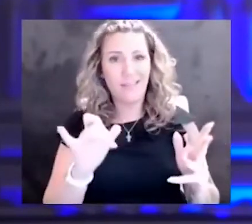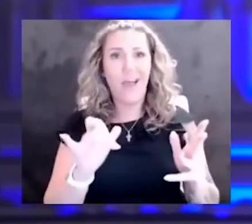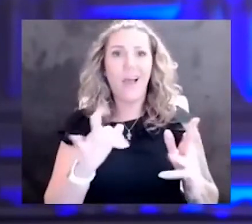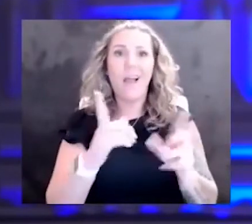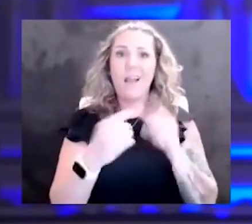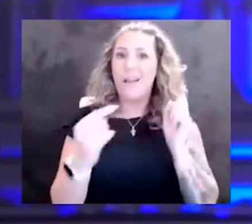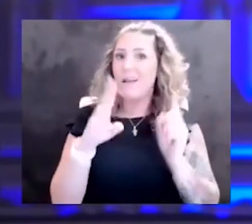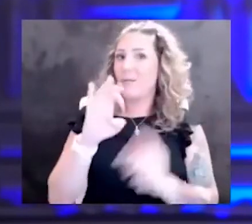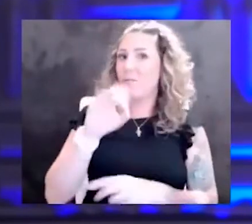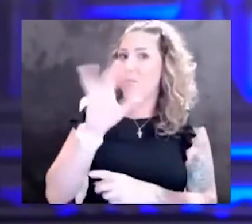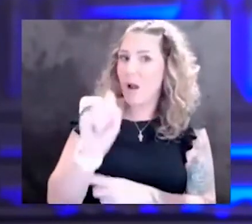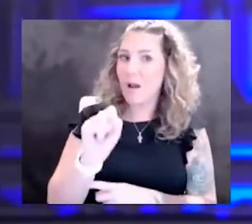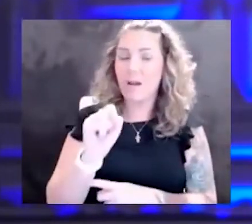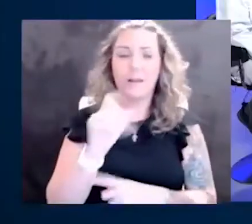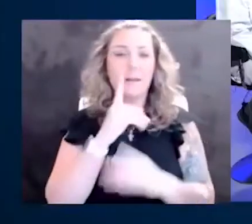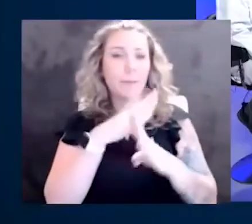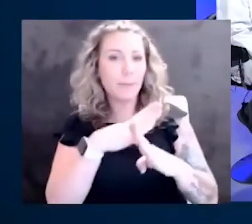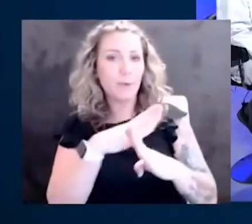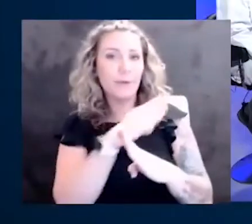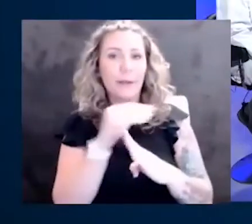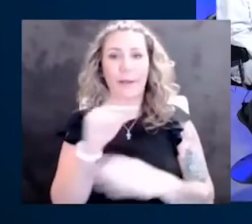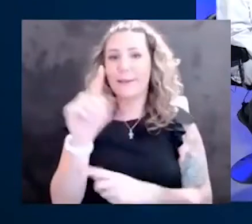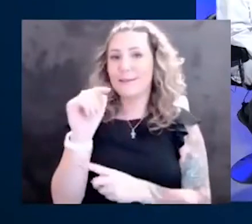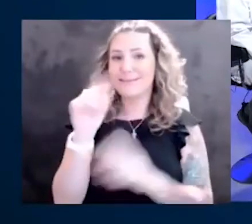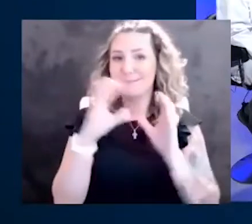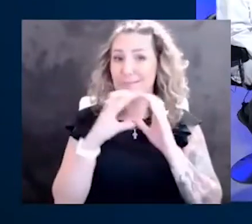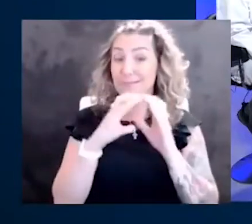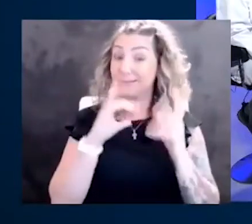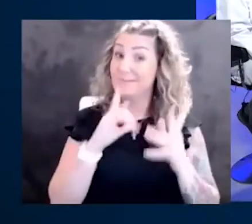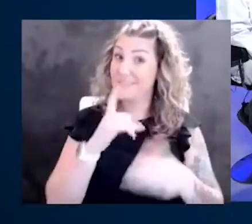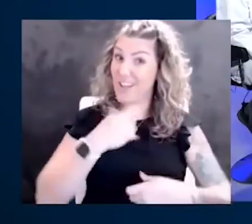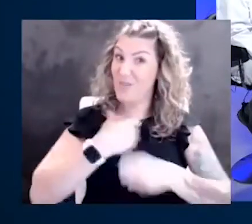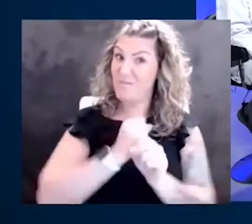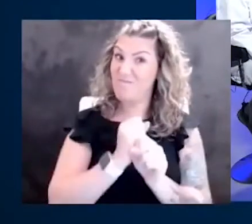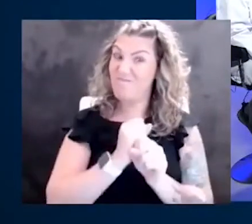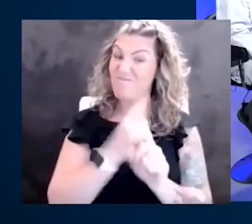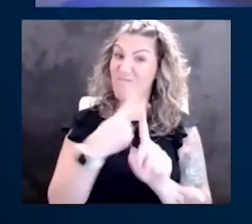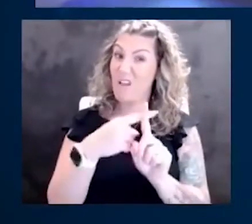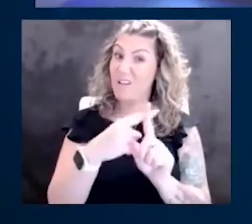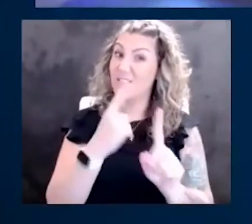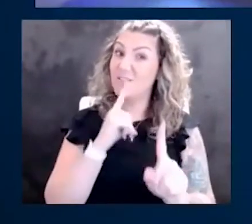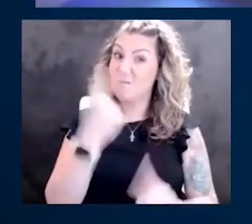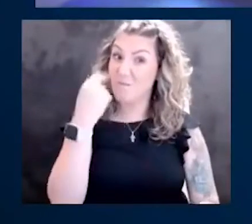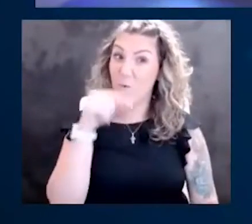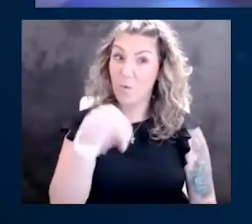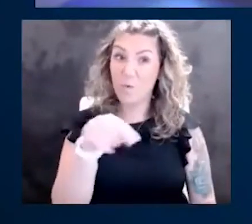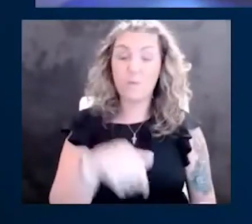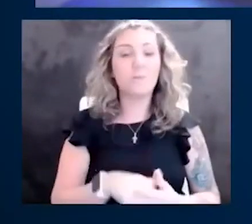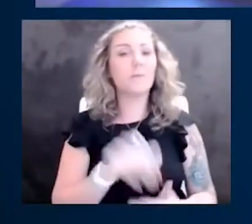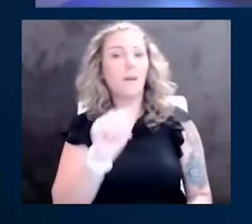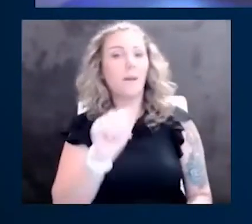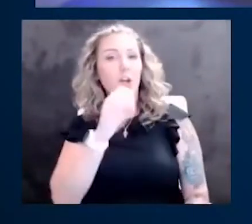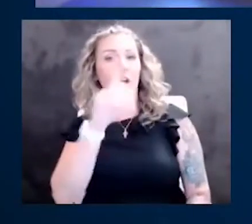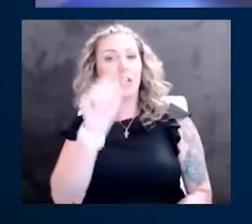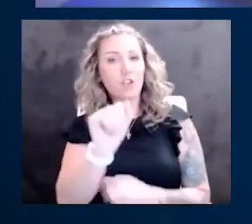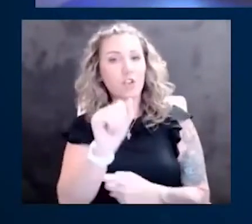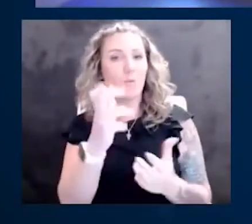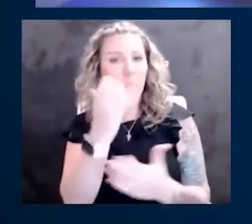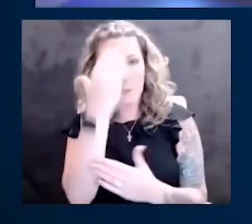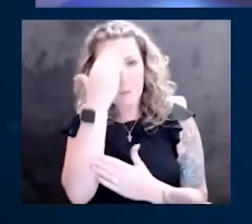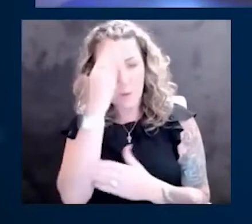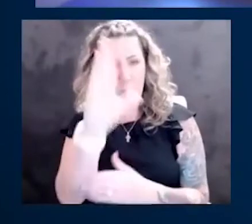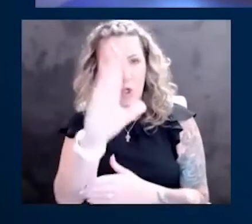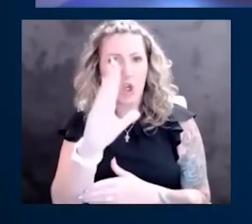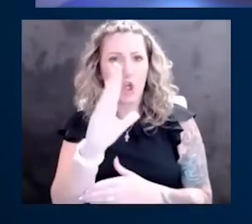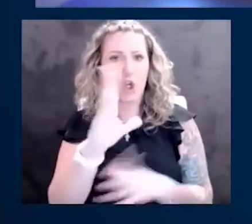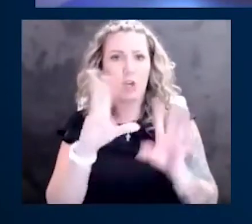that T-cell immunity. Makes a difference. Okay, Jill. All right, Angela wants to know, her relatives are delaying